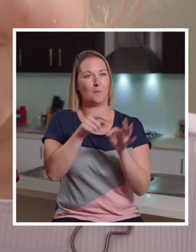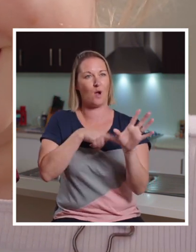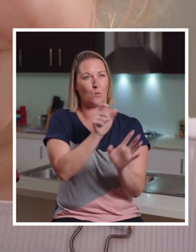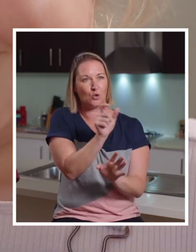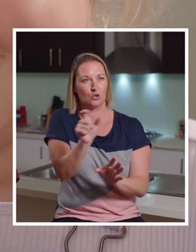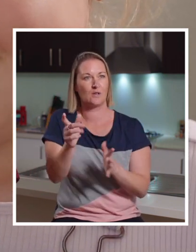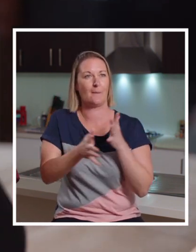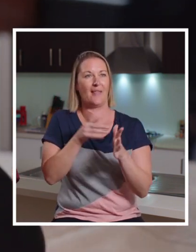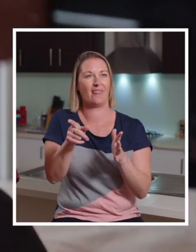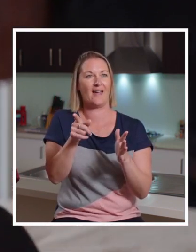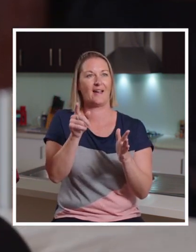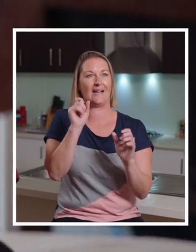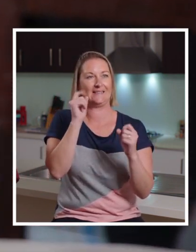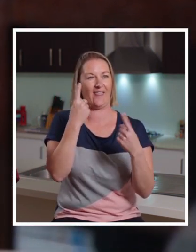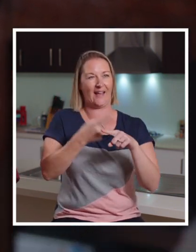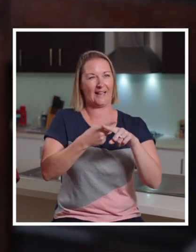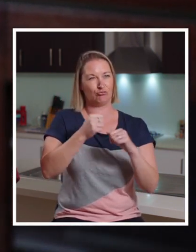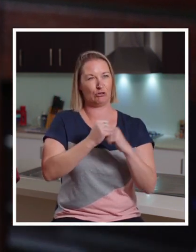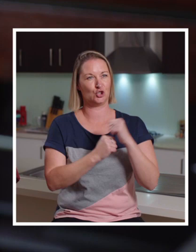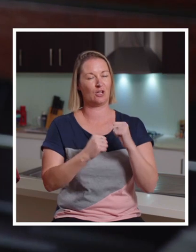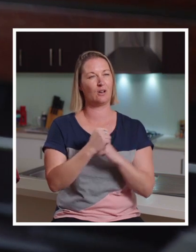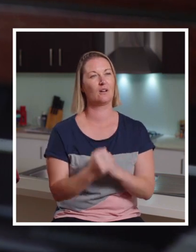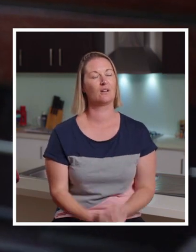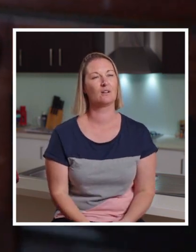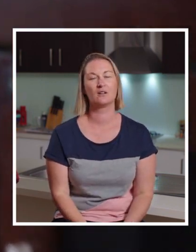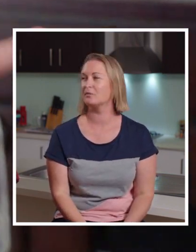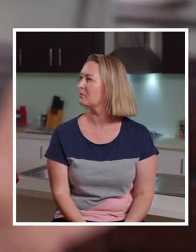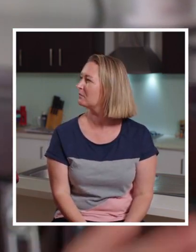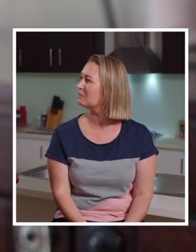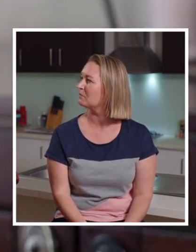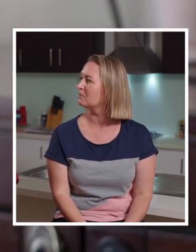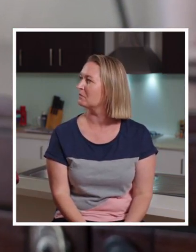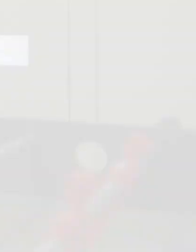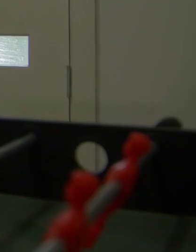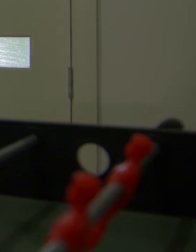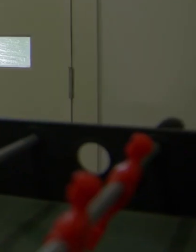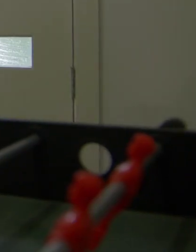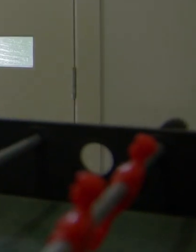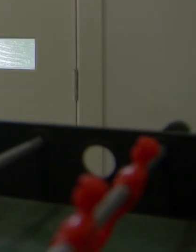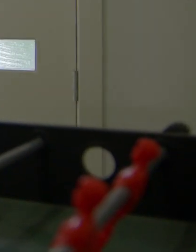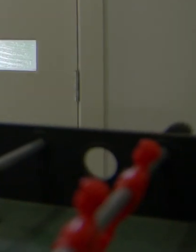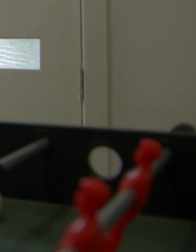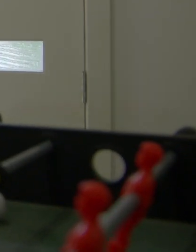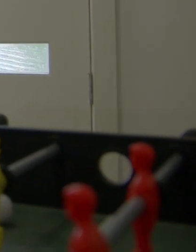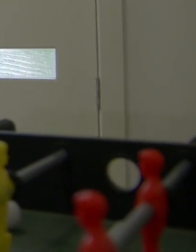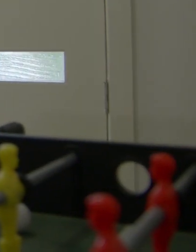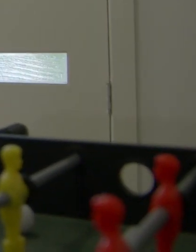then sometimes we'd sign word by word to make sure that it follows the English syntax and structure.